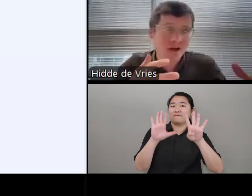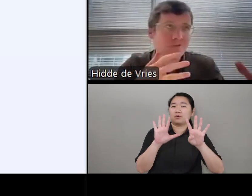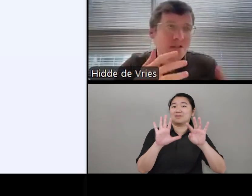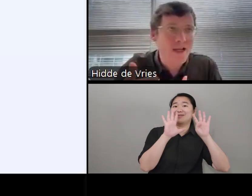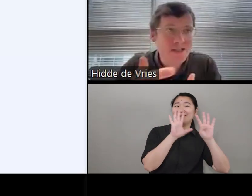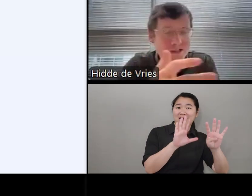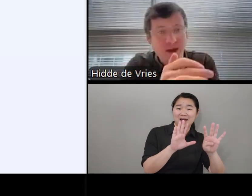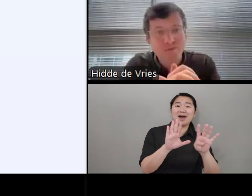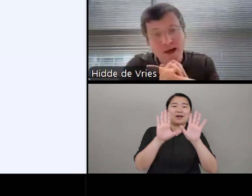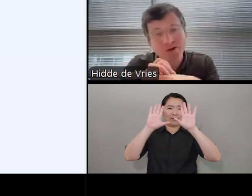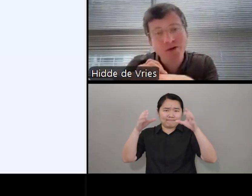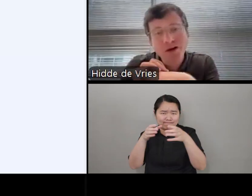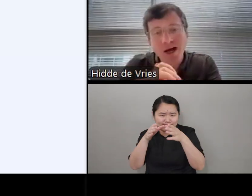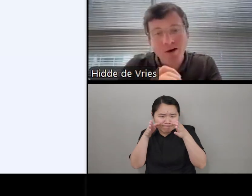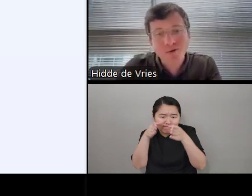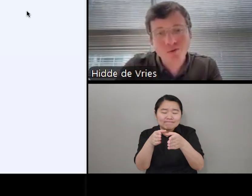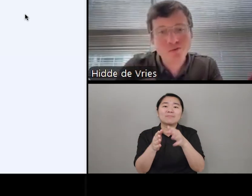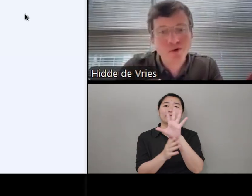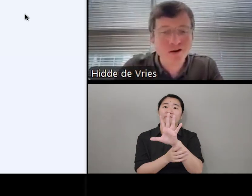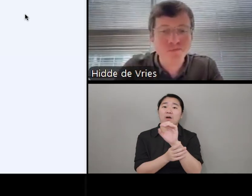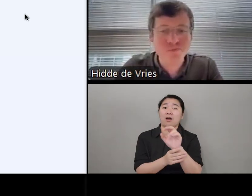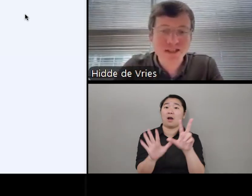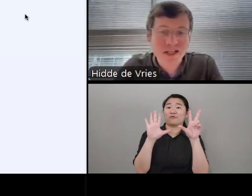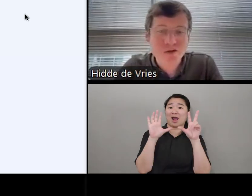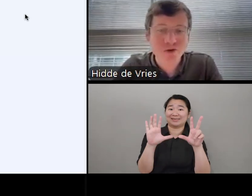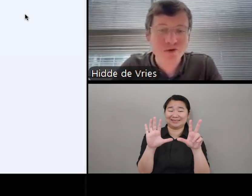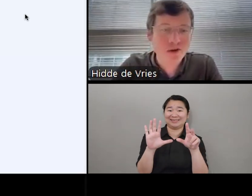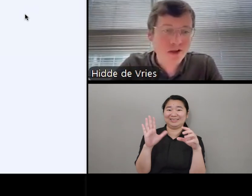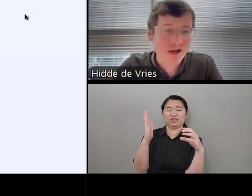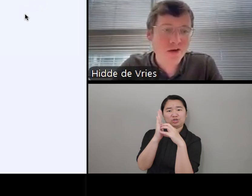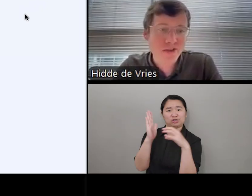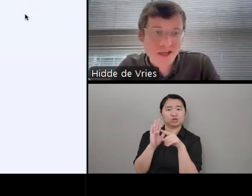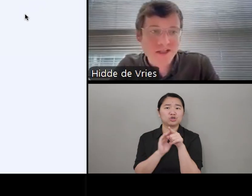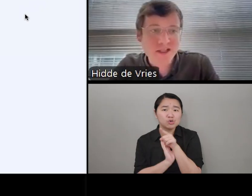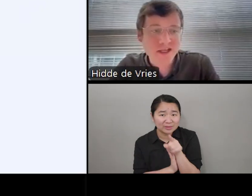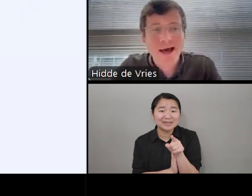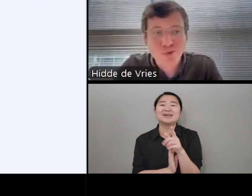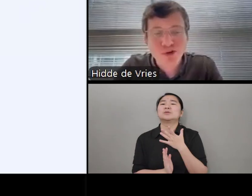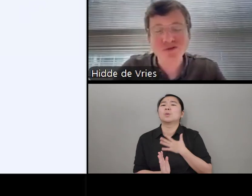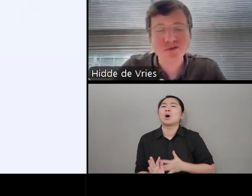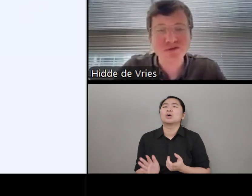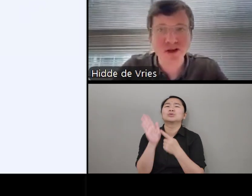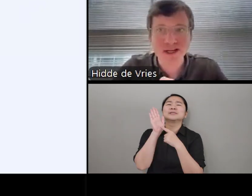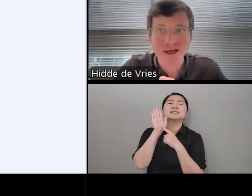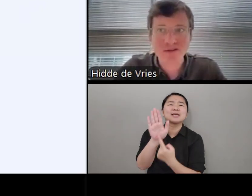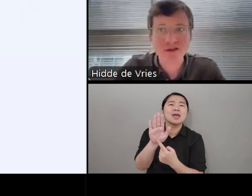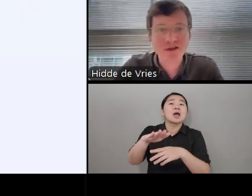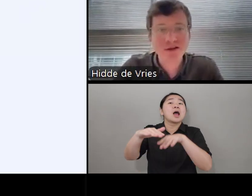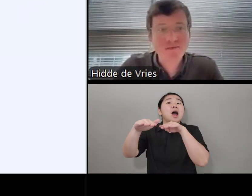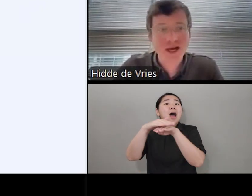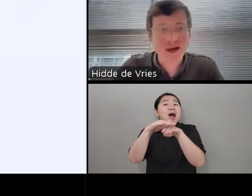all kind of say something about how accessible a thing is. They can help you to find